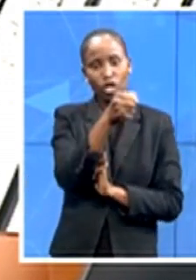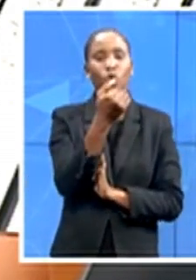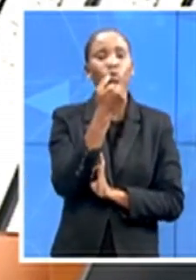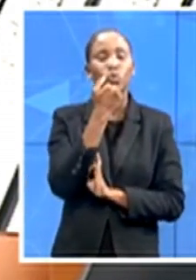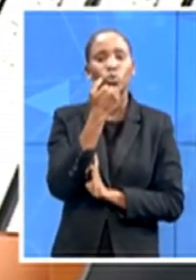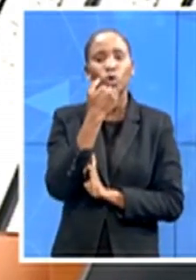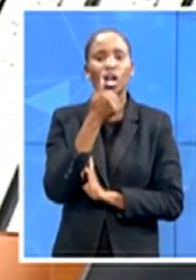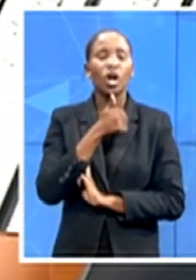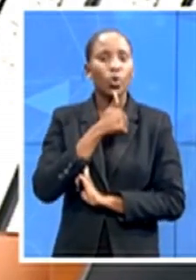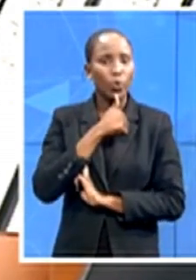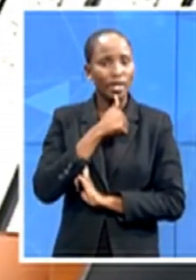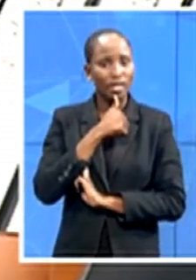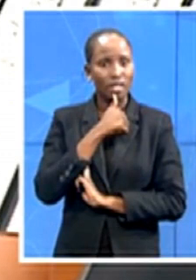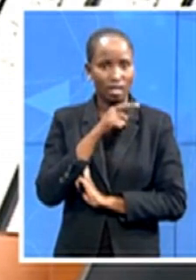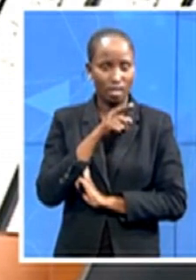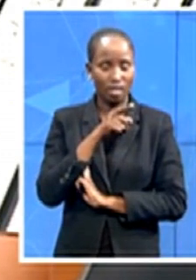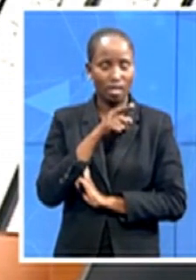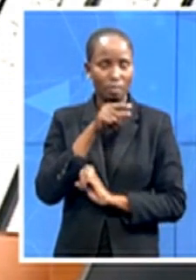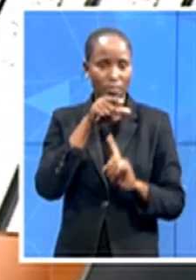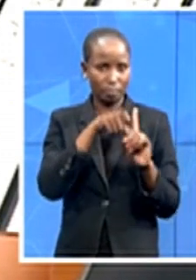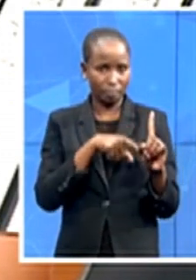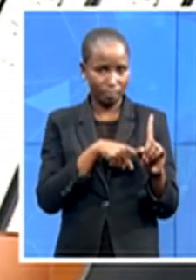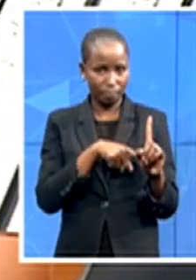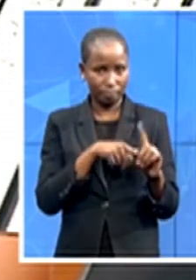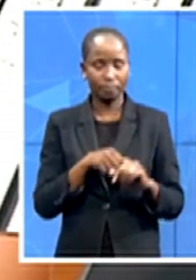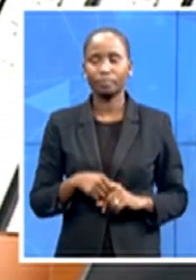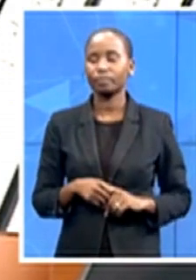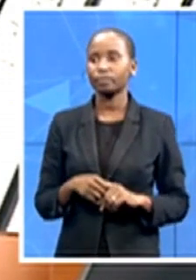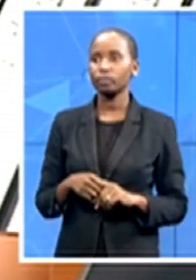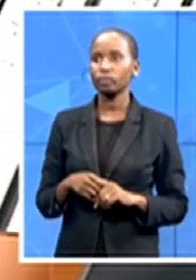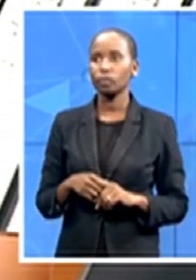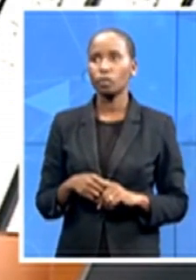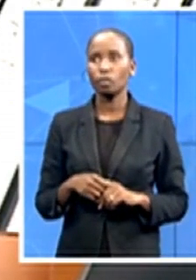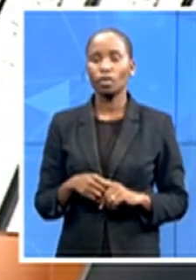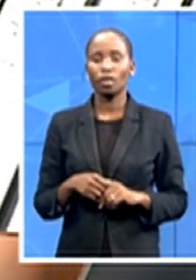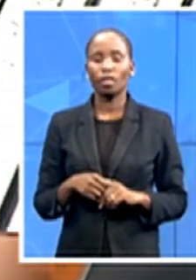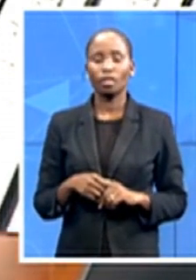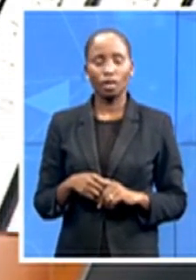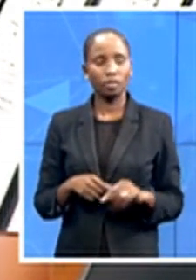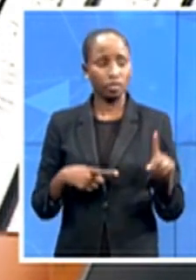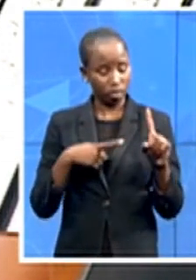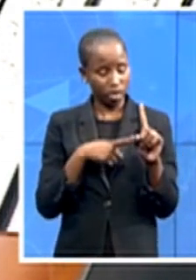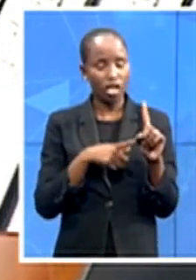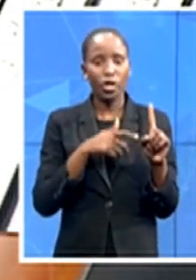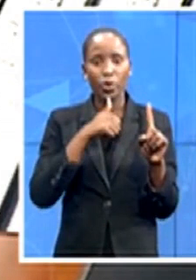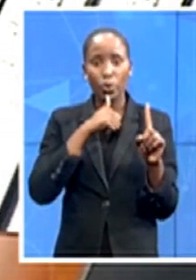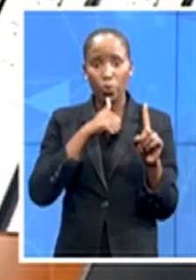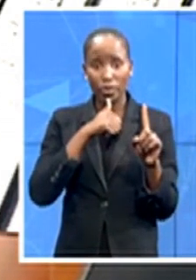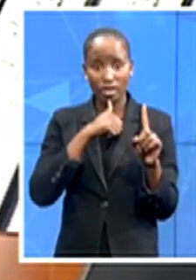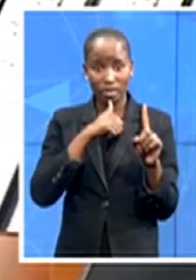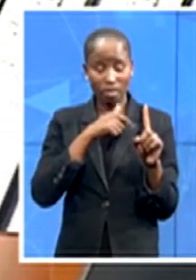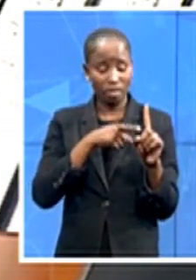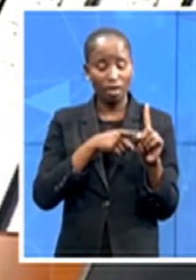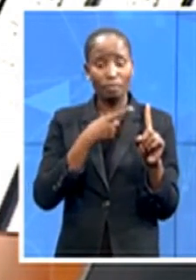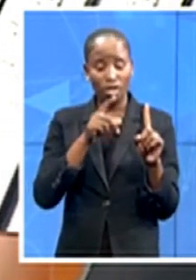to calm the markets and also for me to remove the specter that I saw